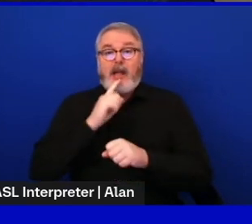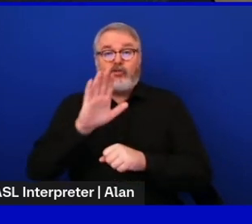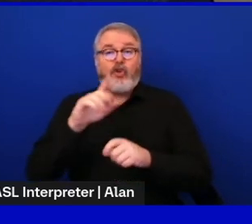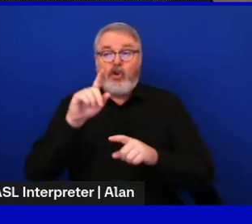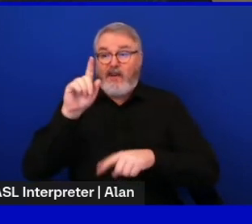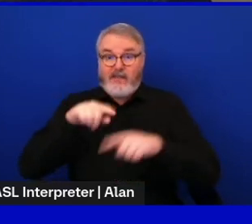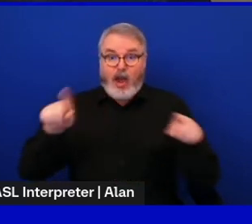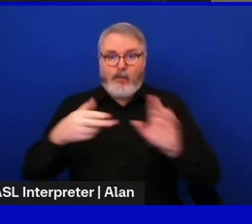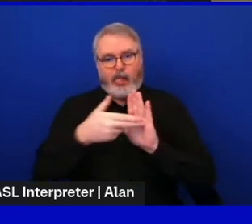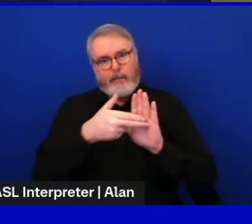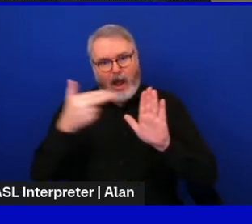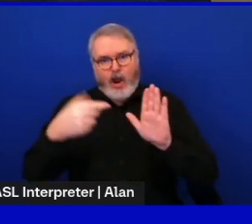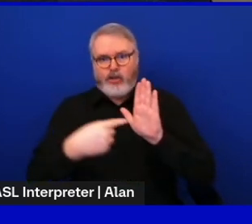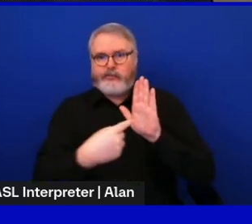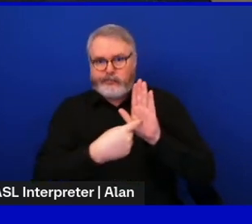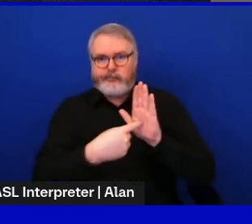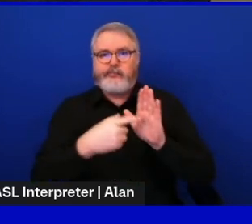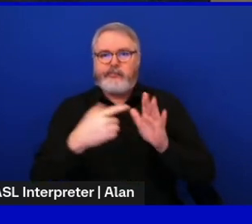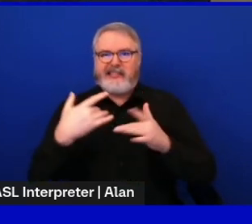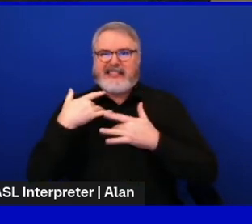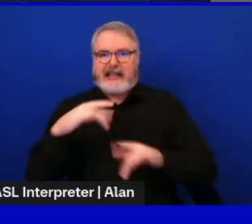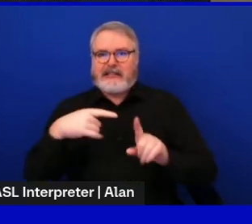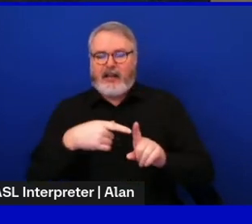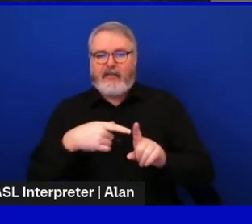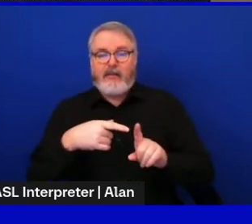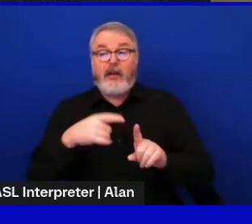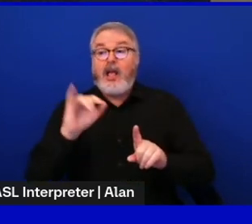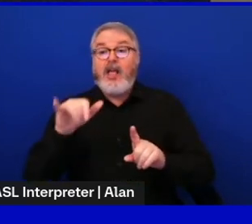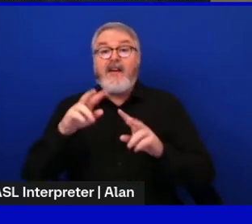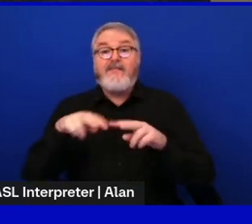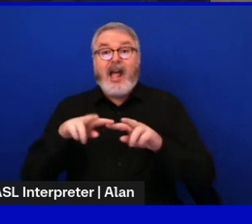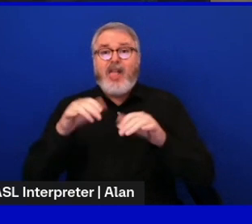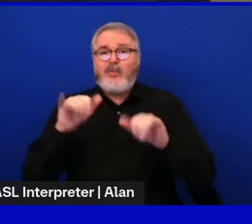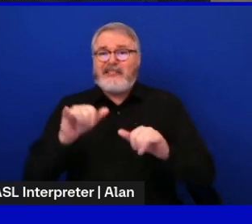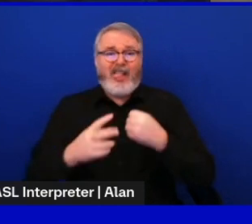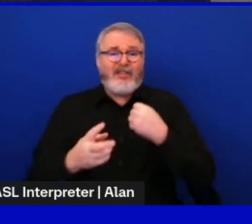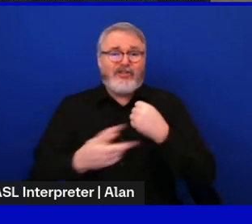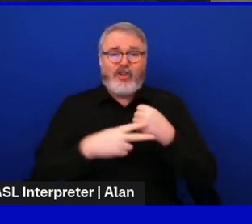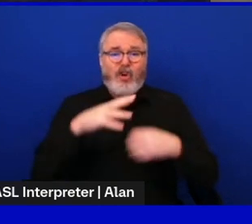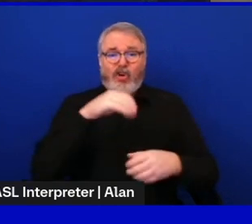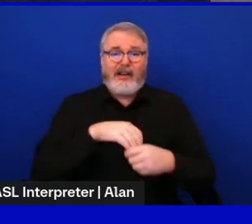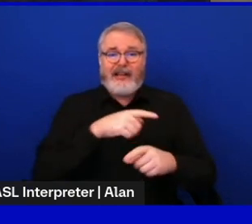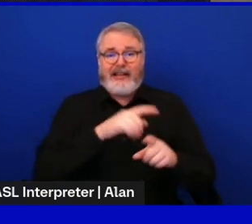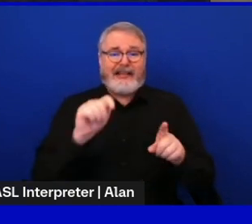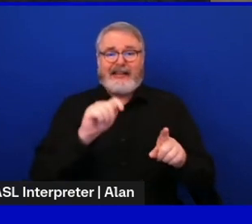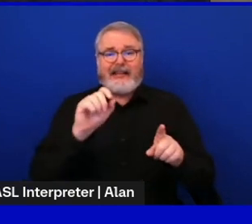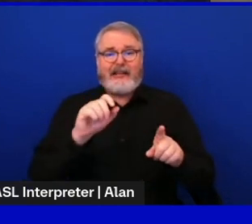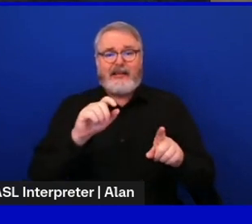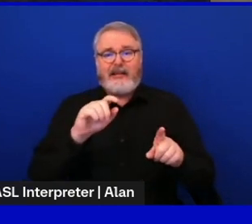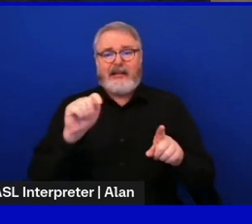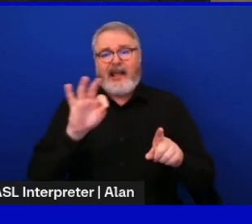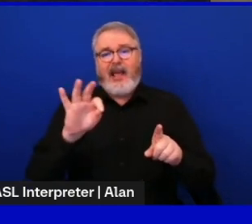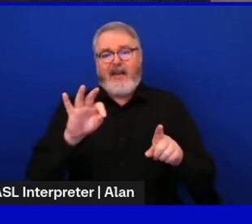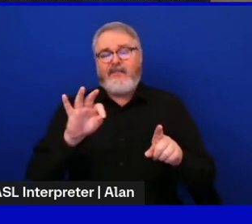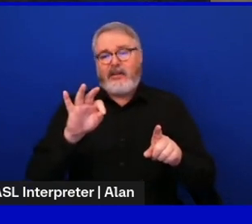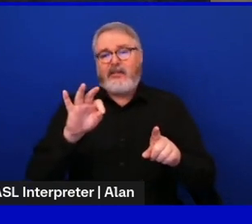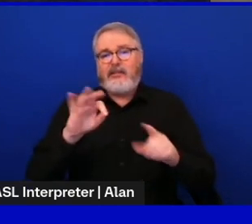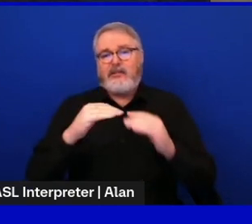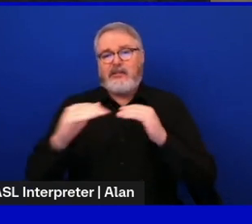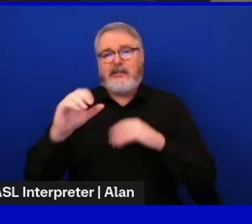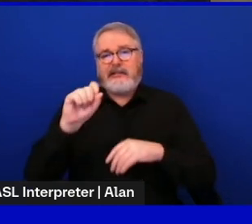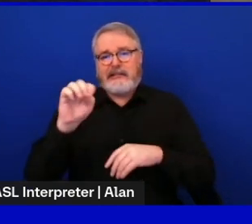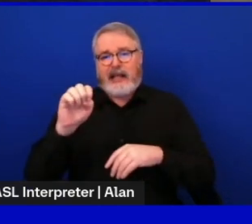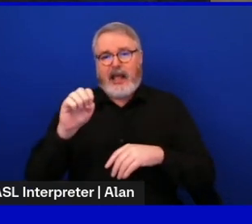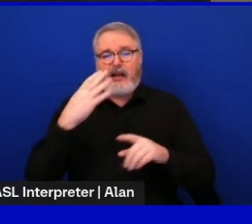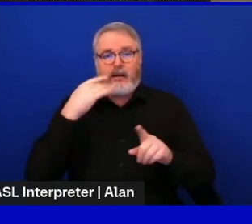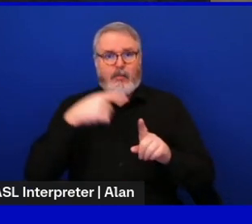as sensitive, the values are still stored in TF state, because this is actually used to track and detect any kind of changes when you're